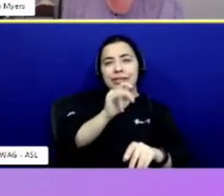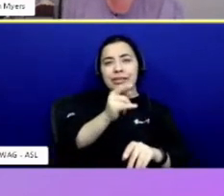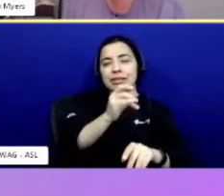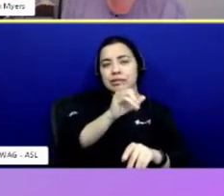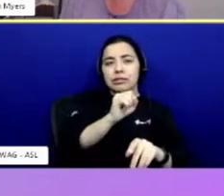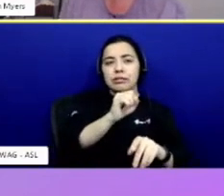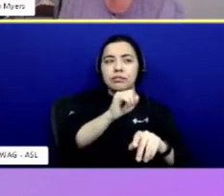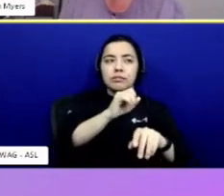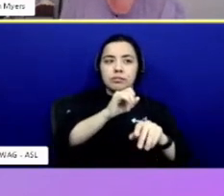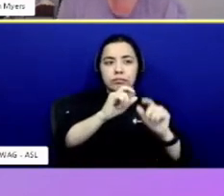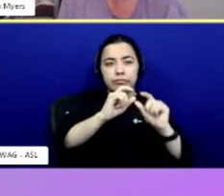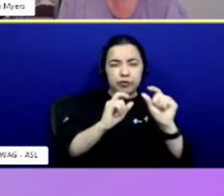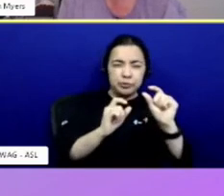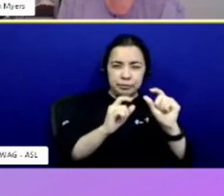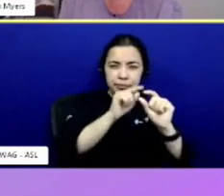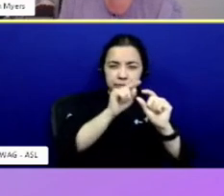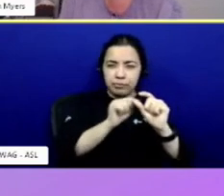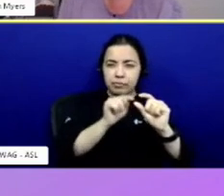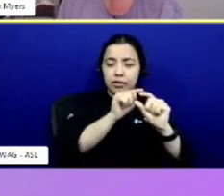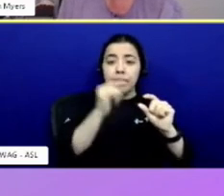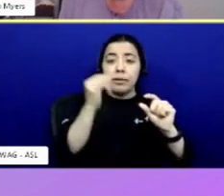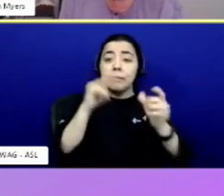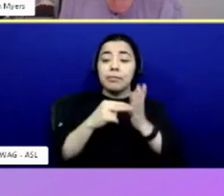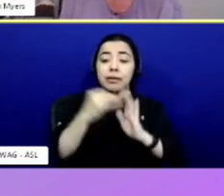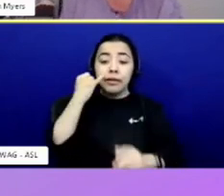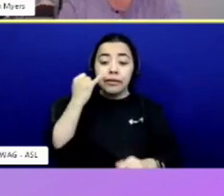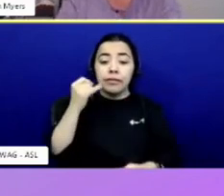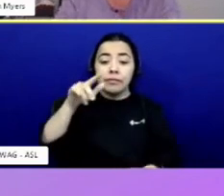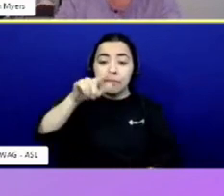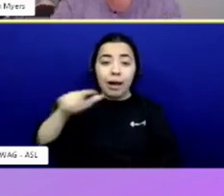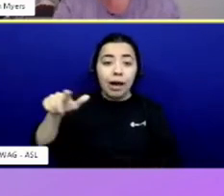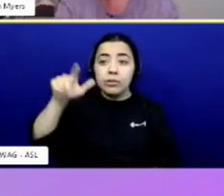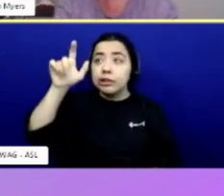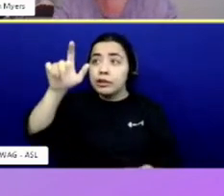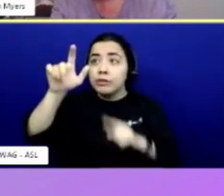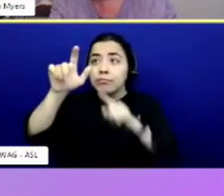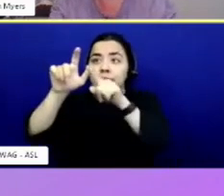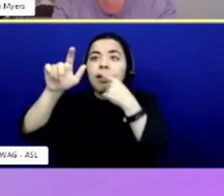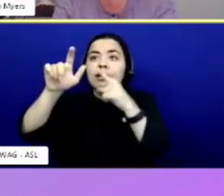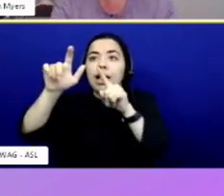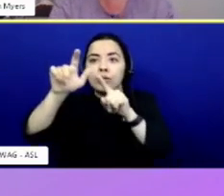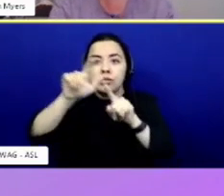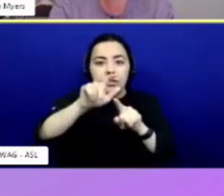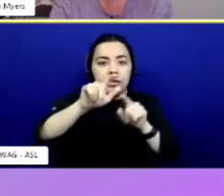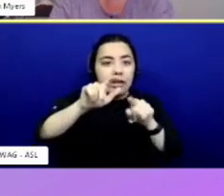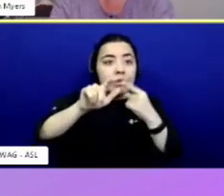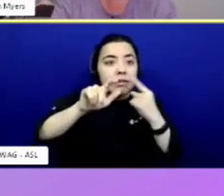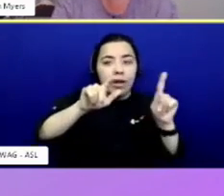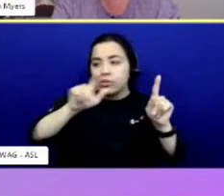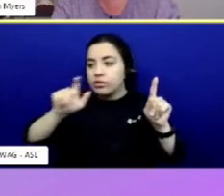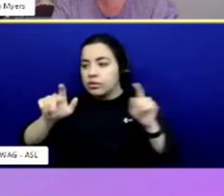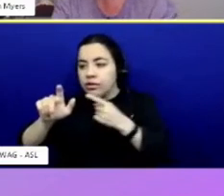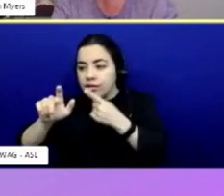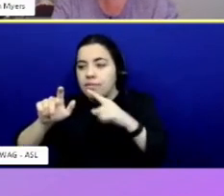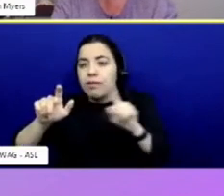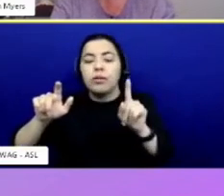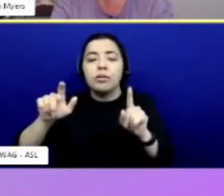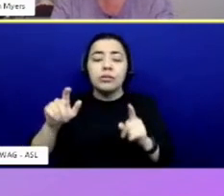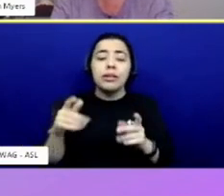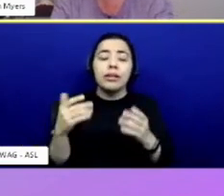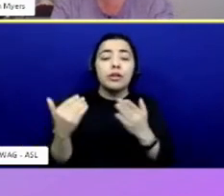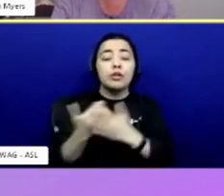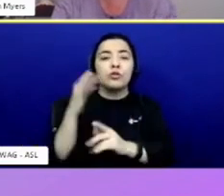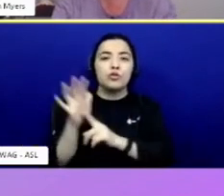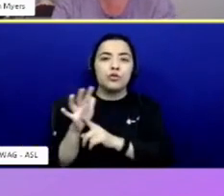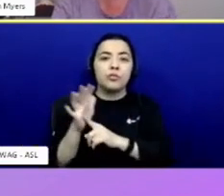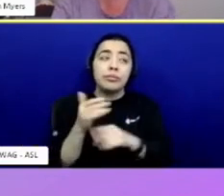the cursor be announced aloud. But then came this new trend. Largely we can blame Apple for this. It's called